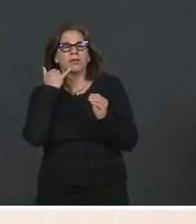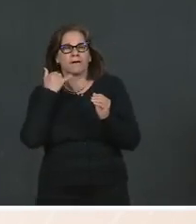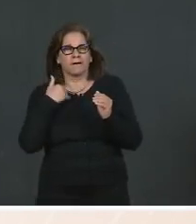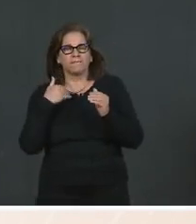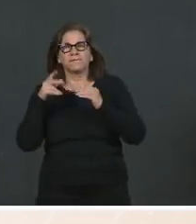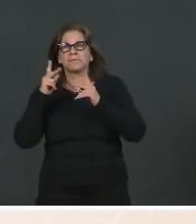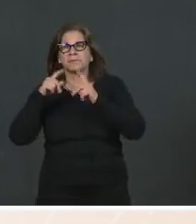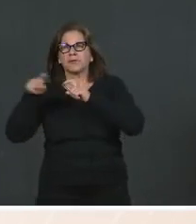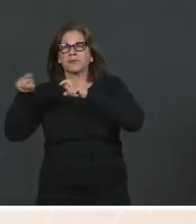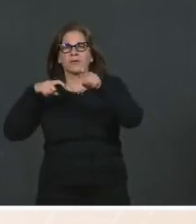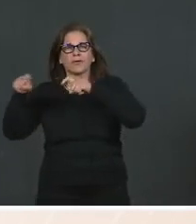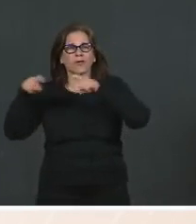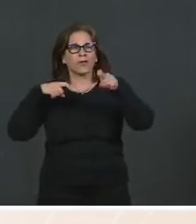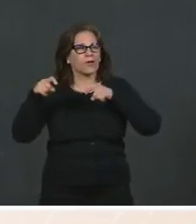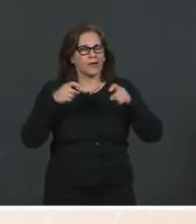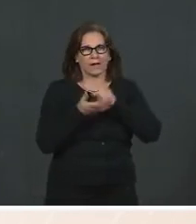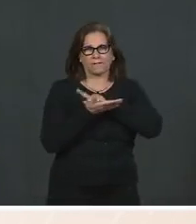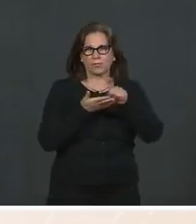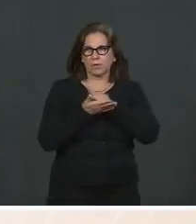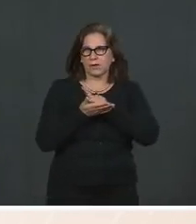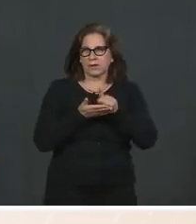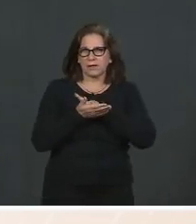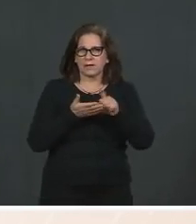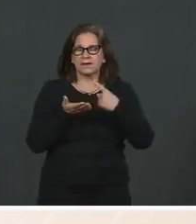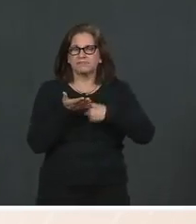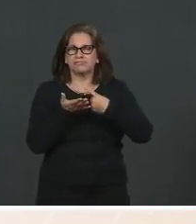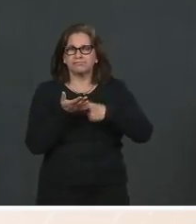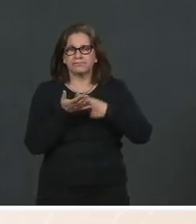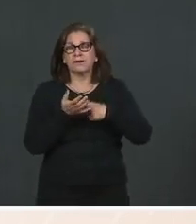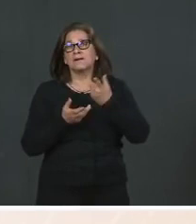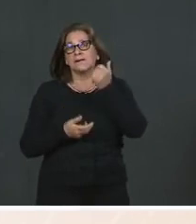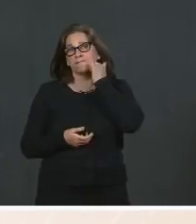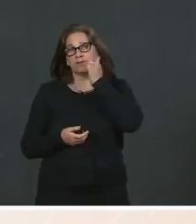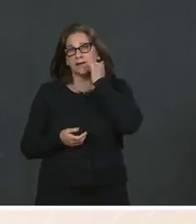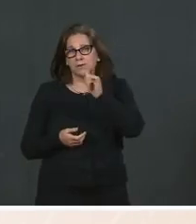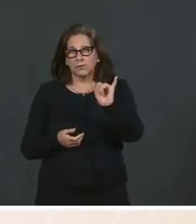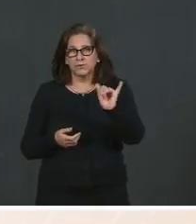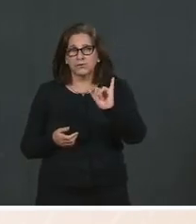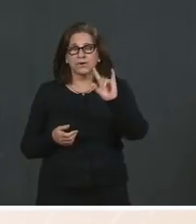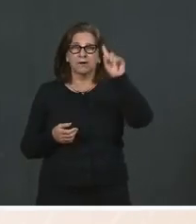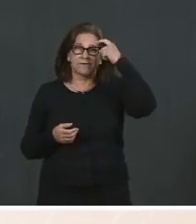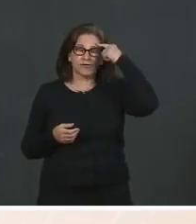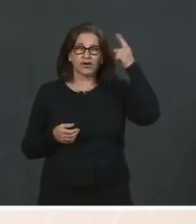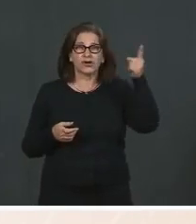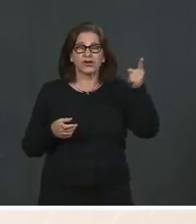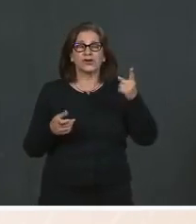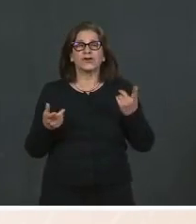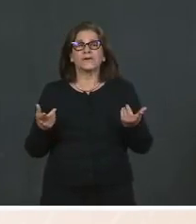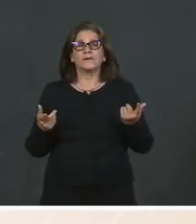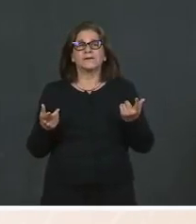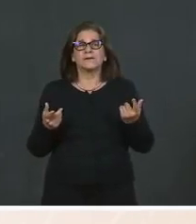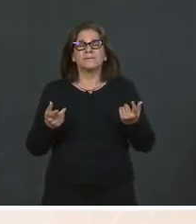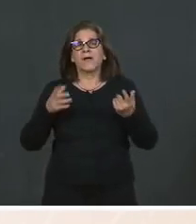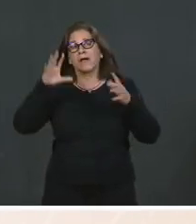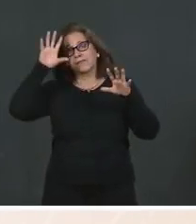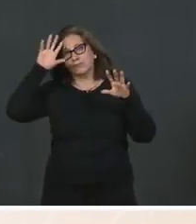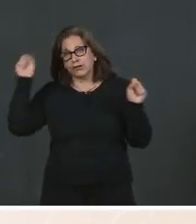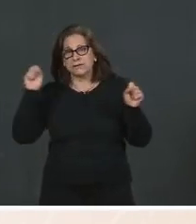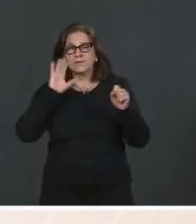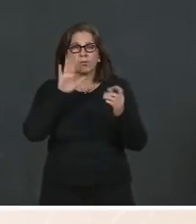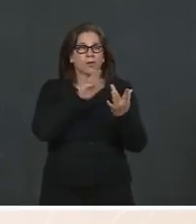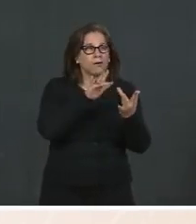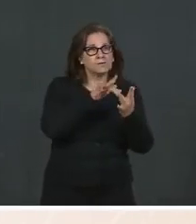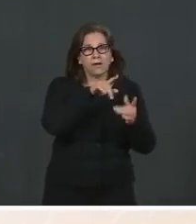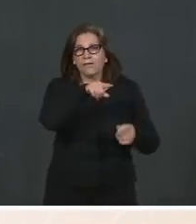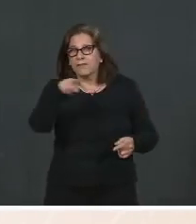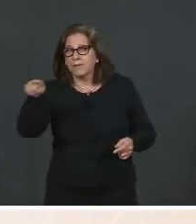of the week and through the course of every day. And the president has not held back in calling for governors, leaders, the American